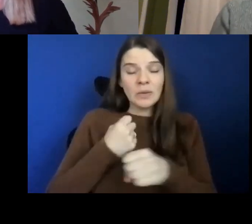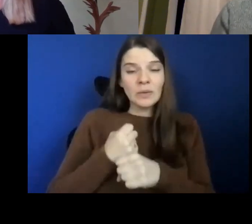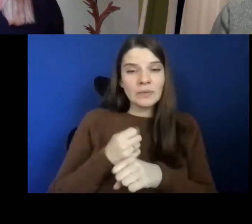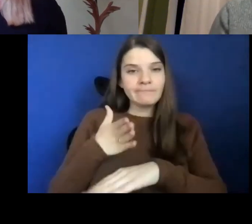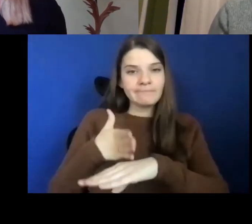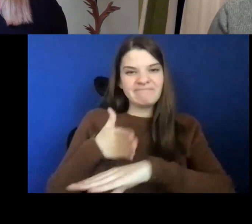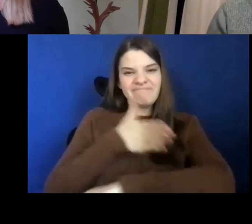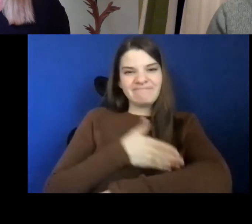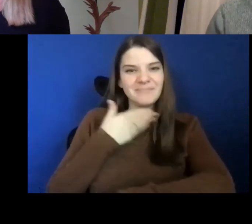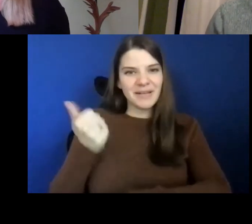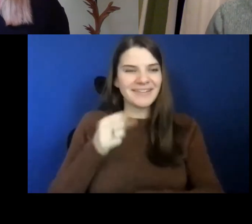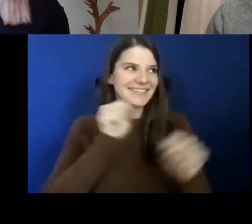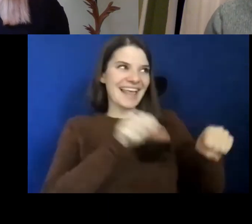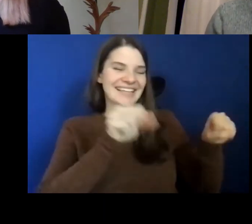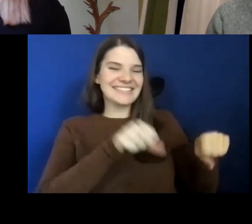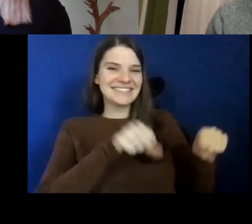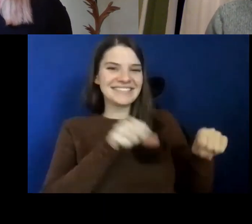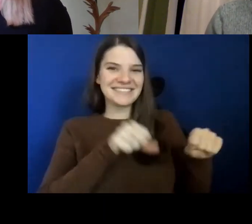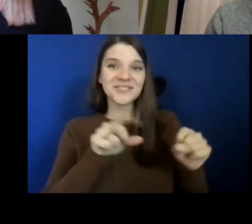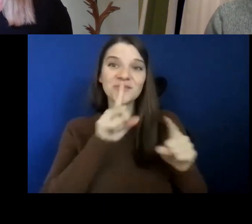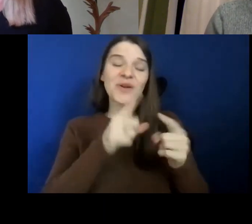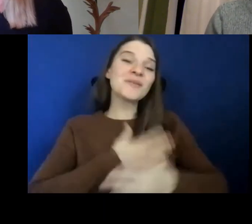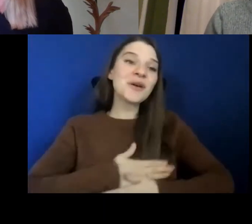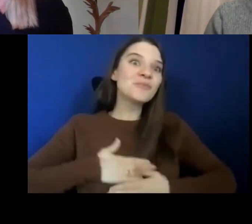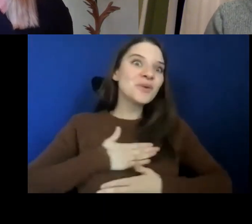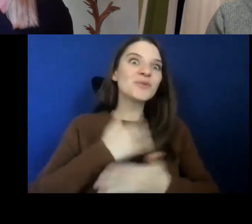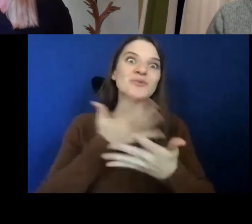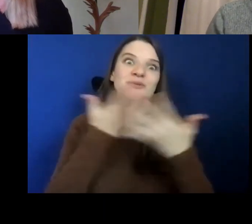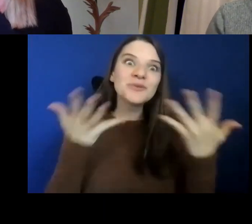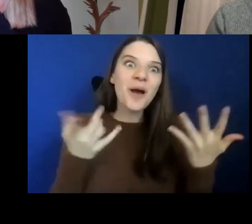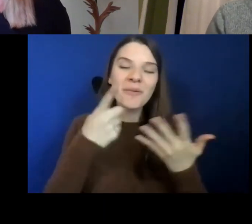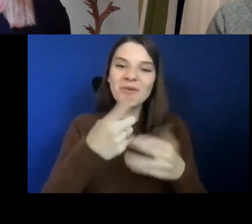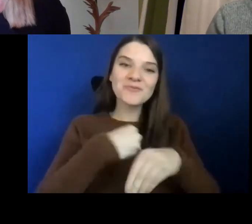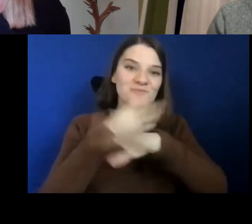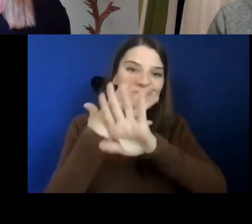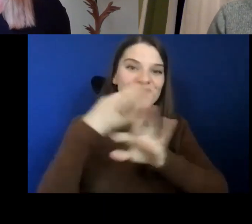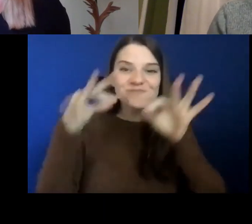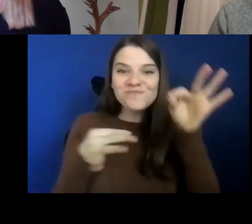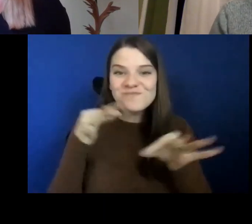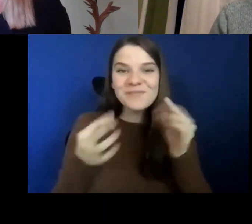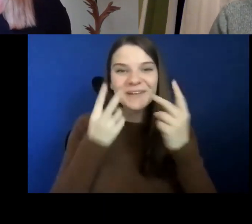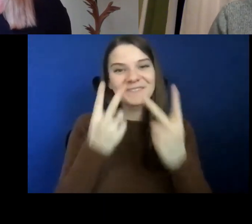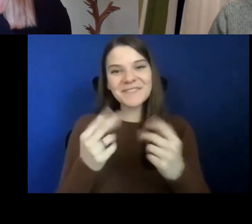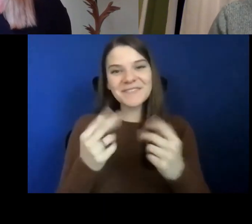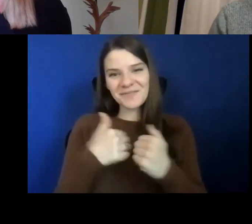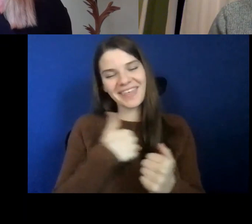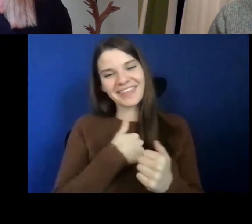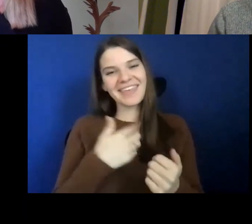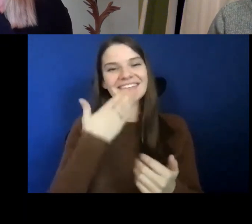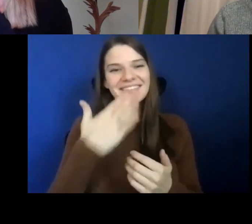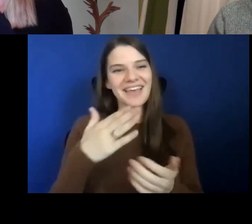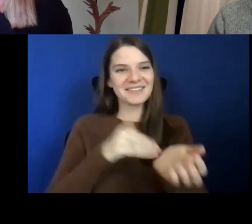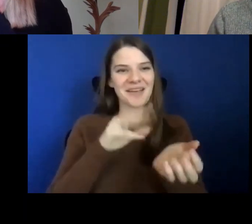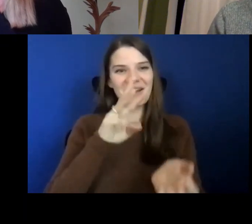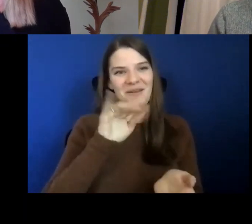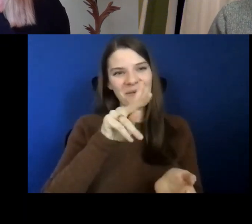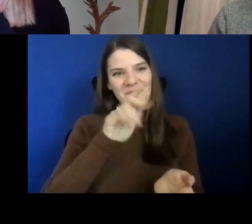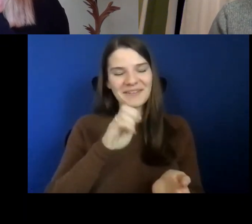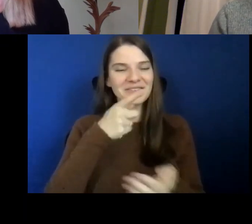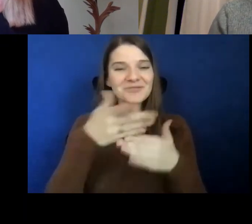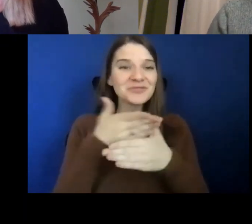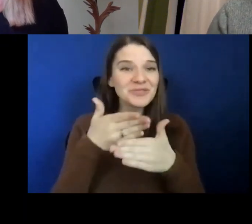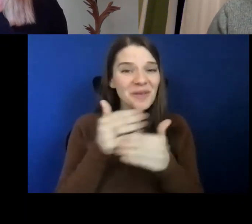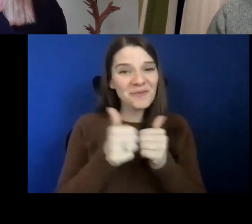yes, yes. I appreciate so much you coming and visiting with us, Dr. Wilkie, and sharing so much with all of